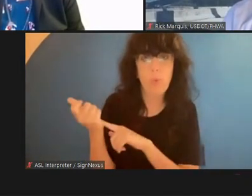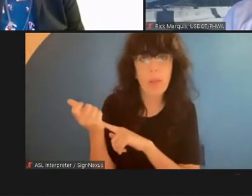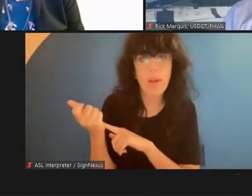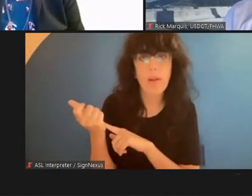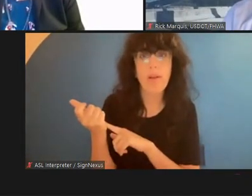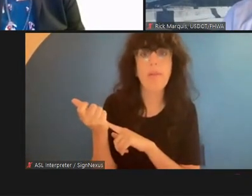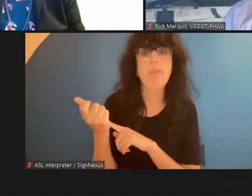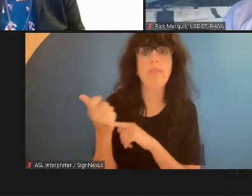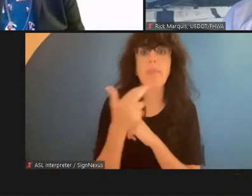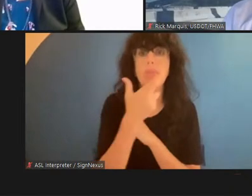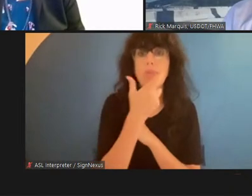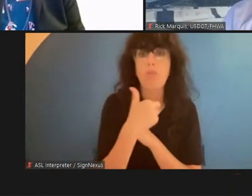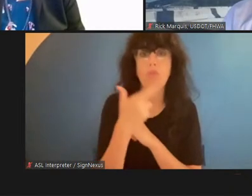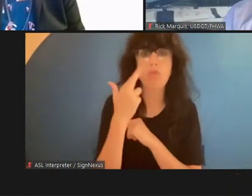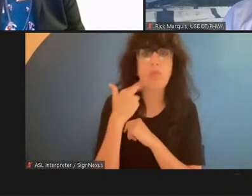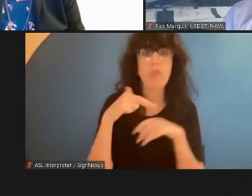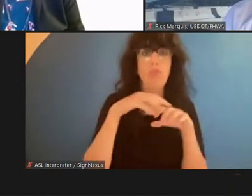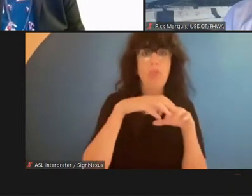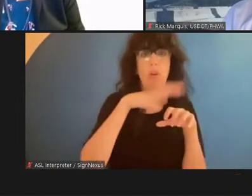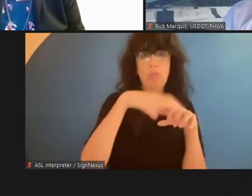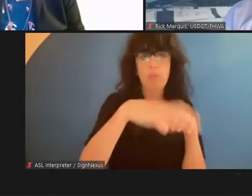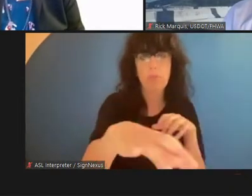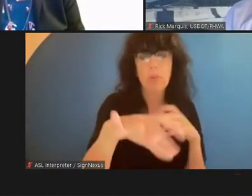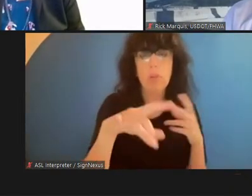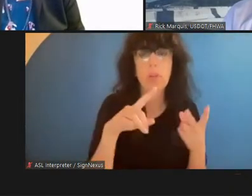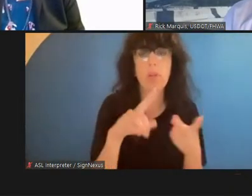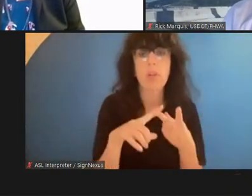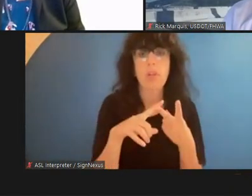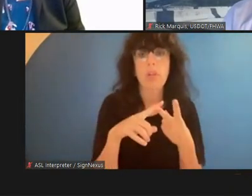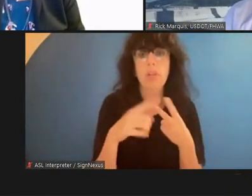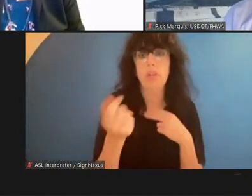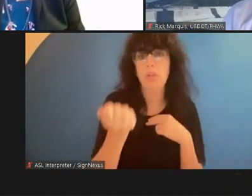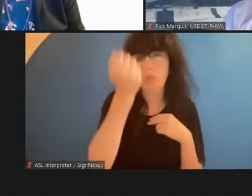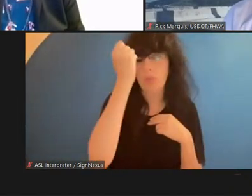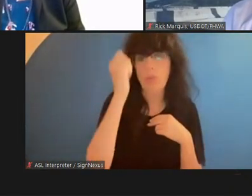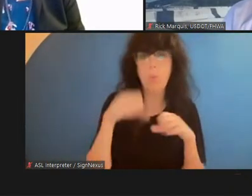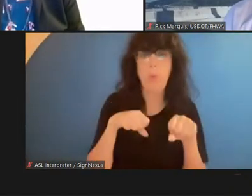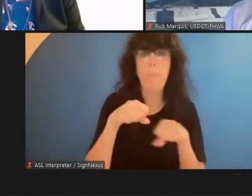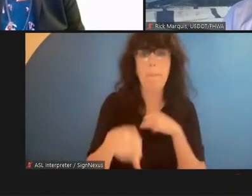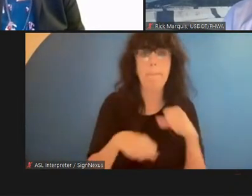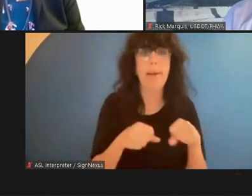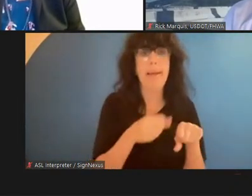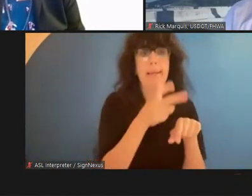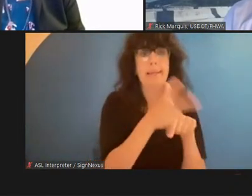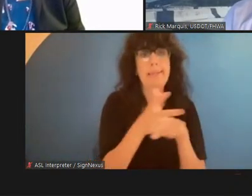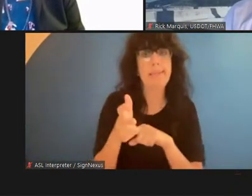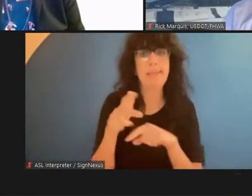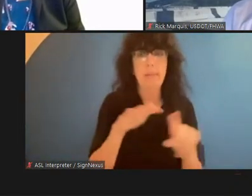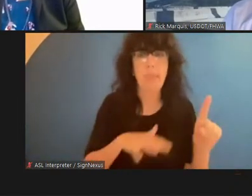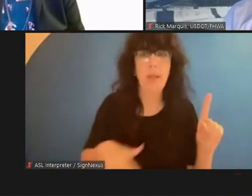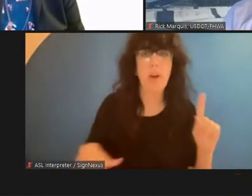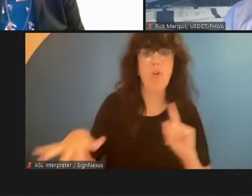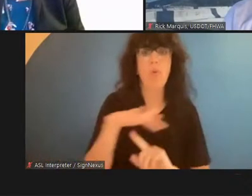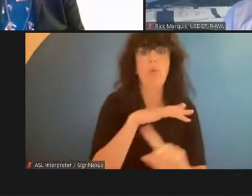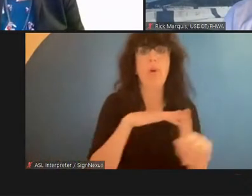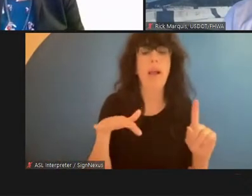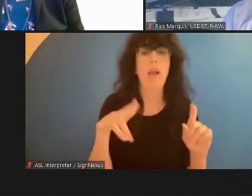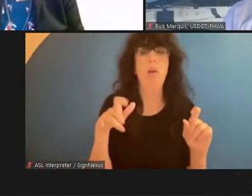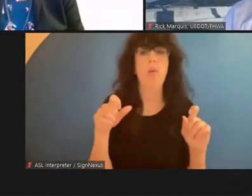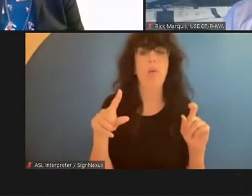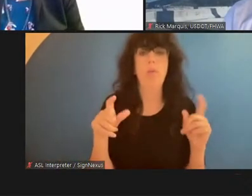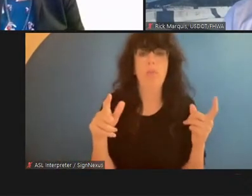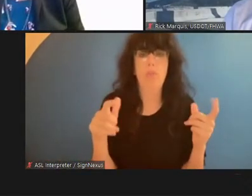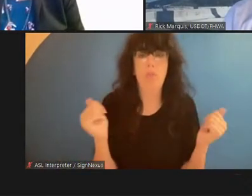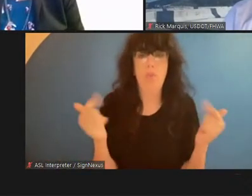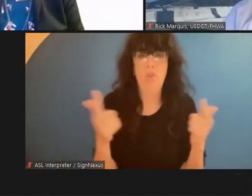restaurant shanties all of these stupid bike docking systems that are around the most inconvenient areas around